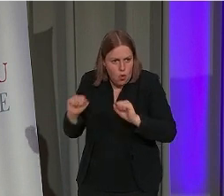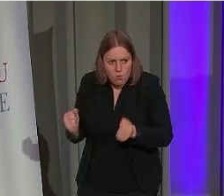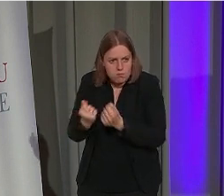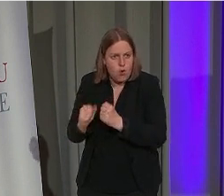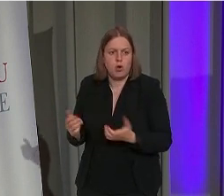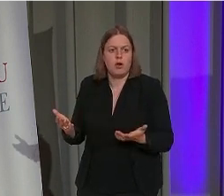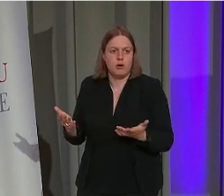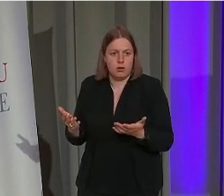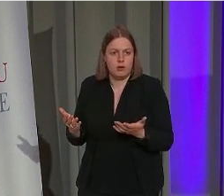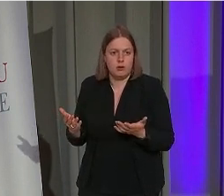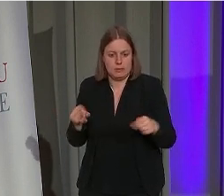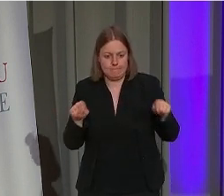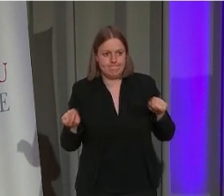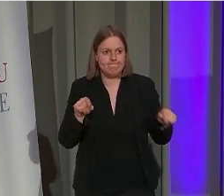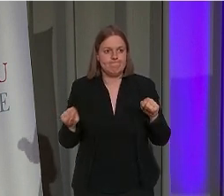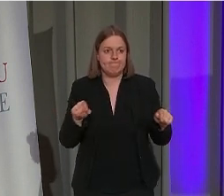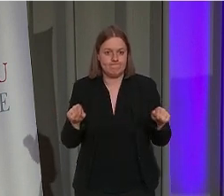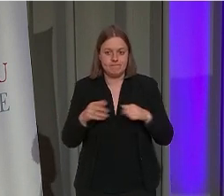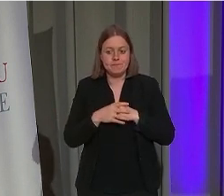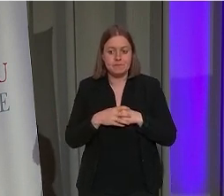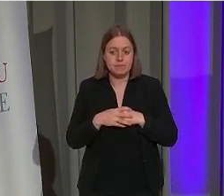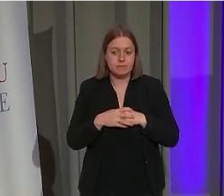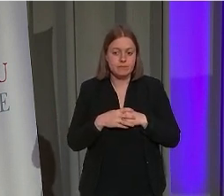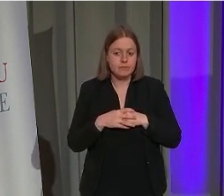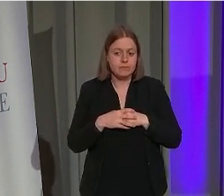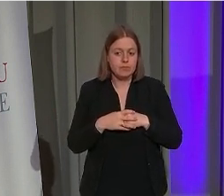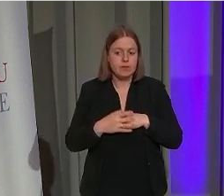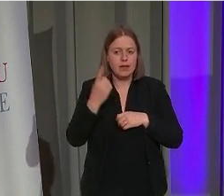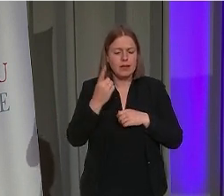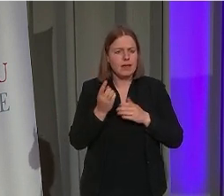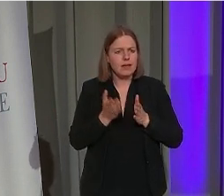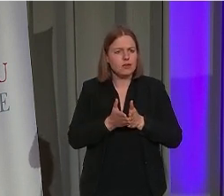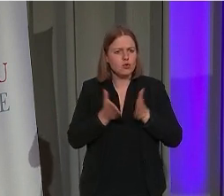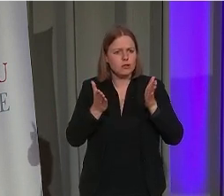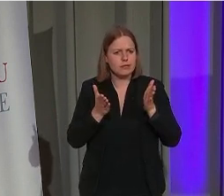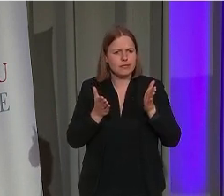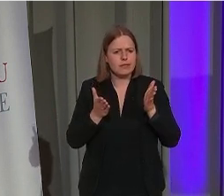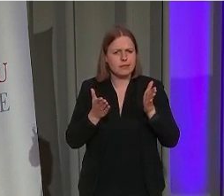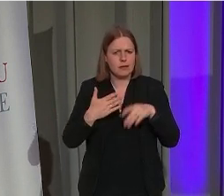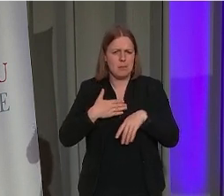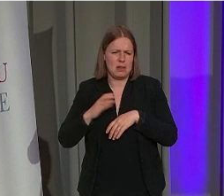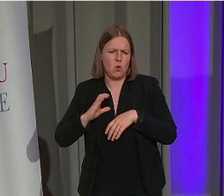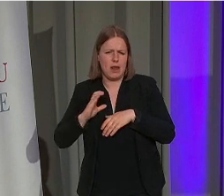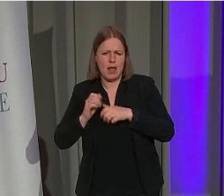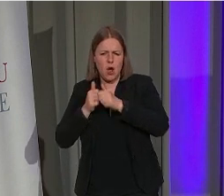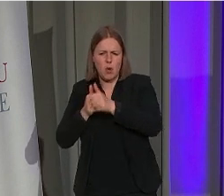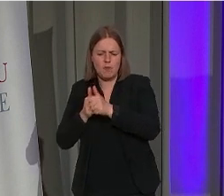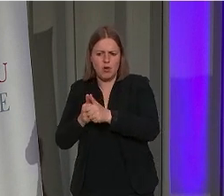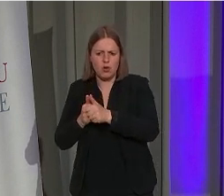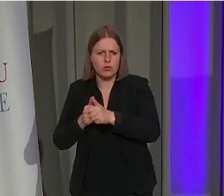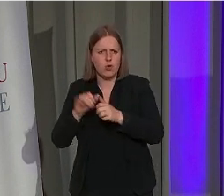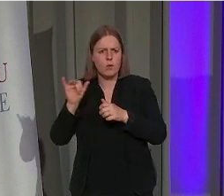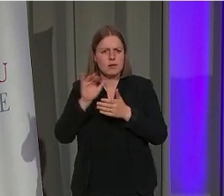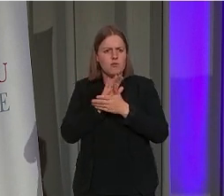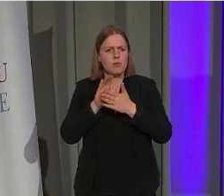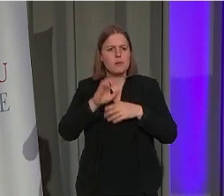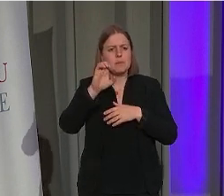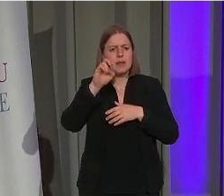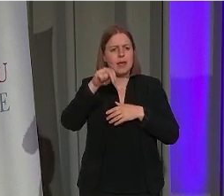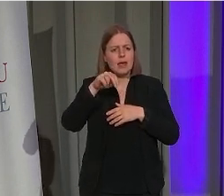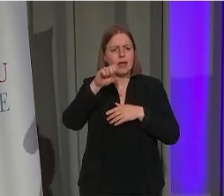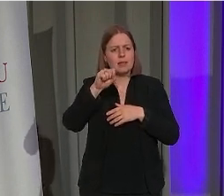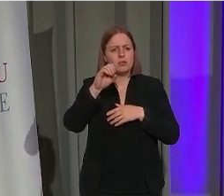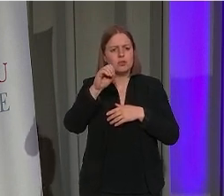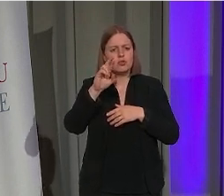partly or fully inaccessible, and it's not possible to make it accessible. One of these cases is the Ensor House